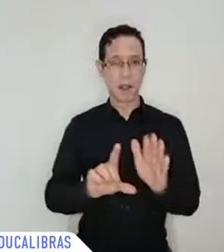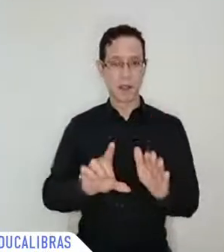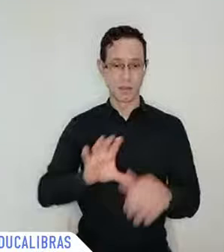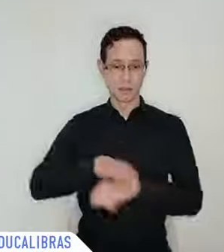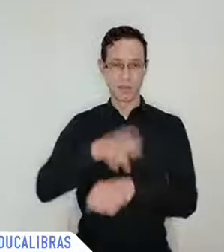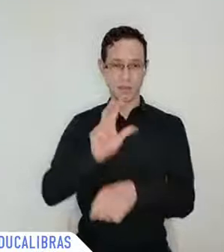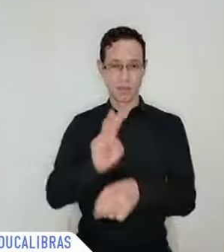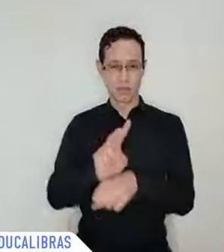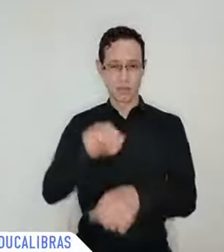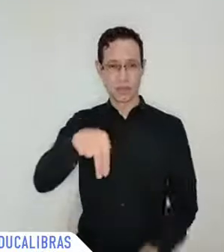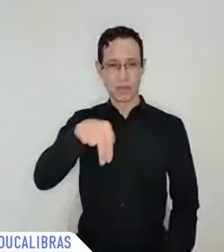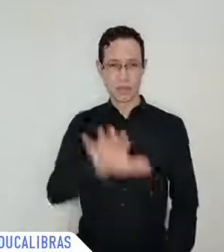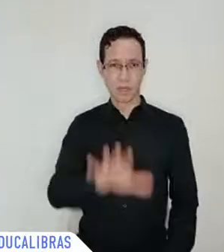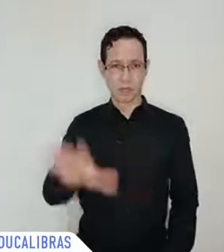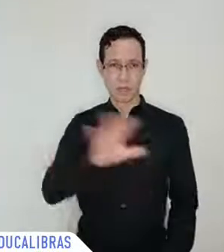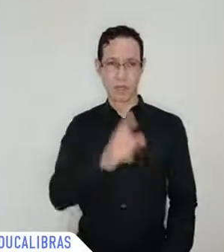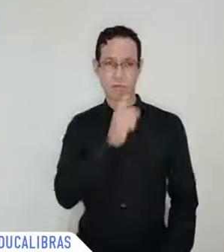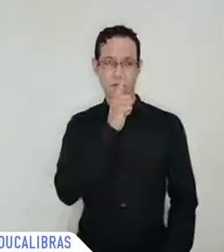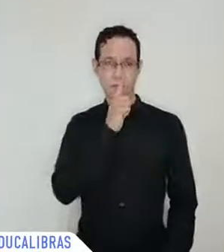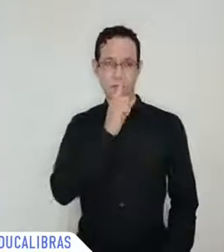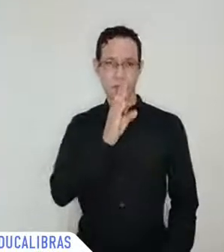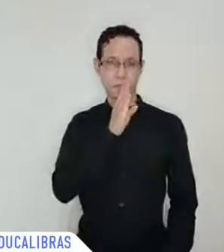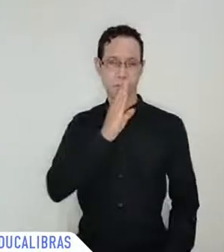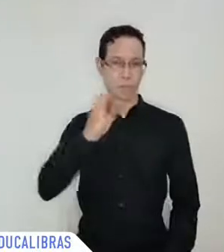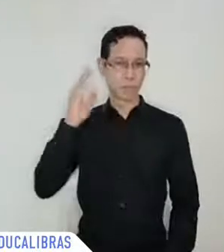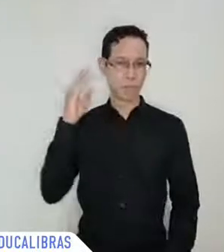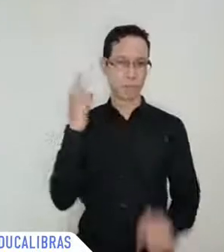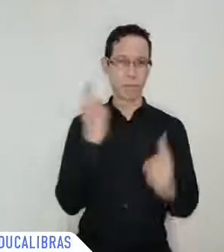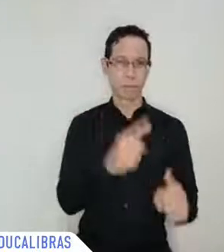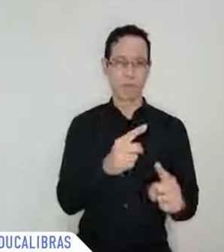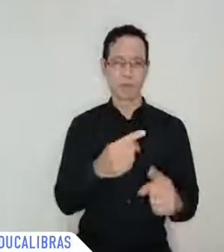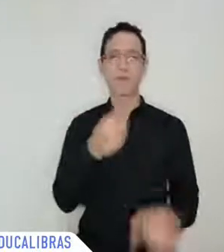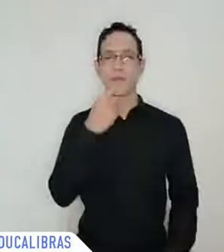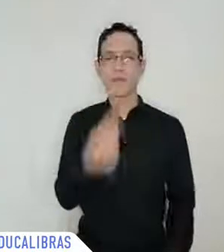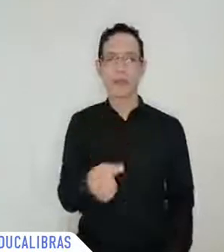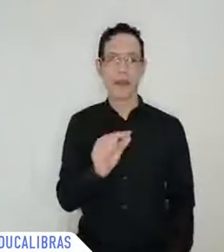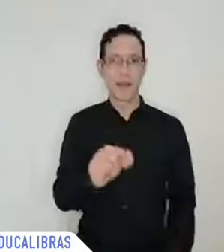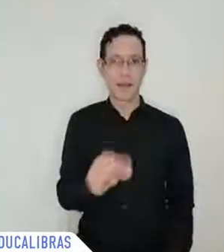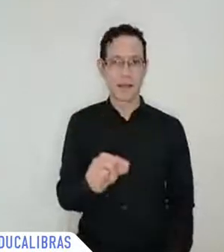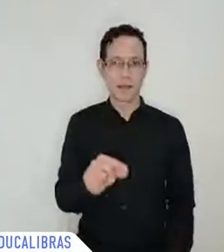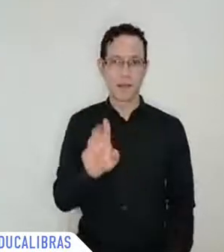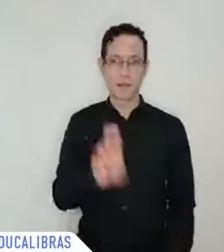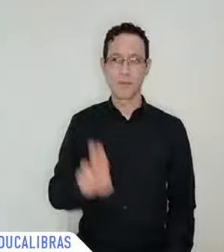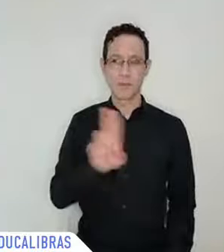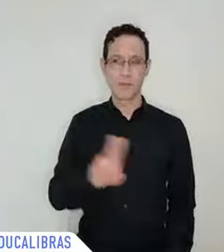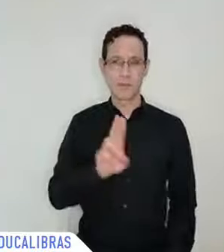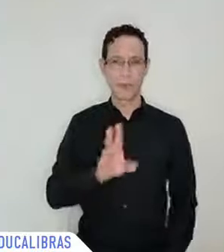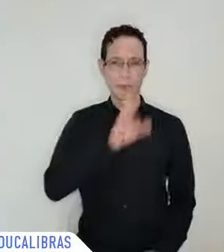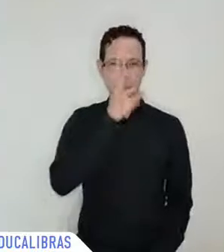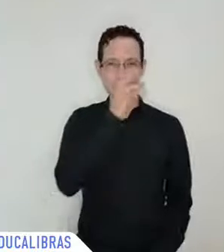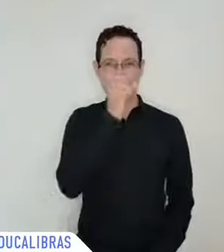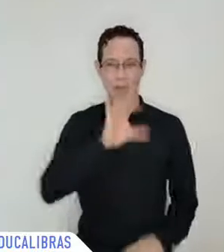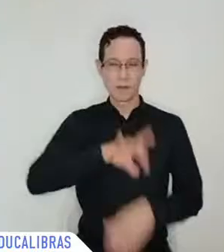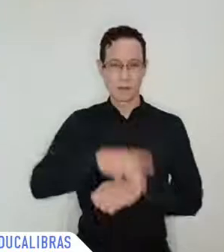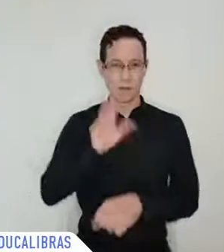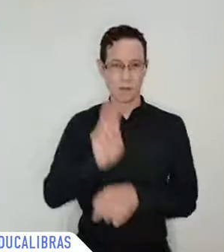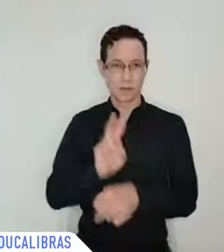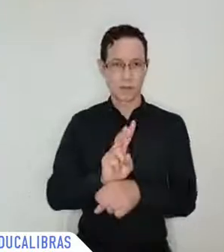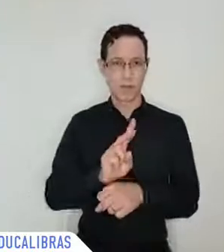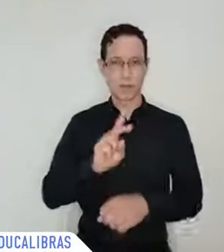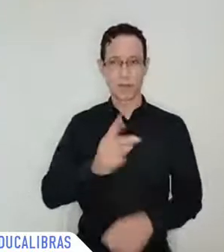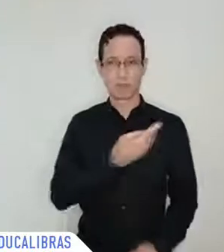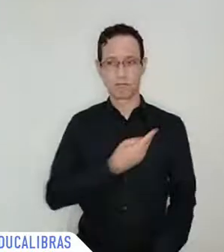Judiciary or legal threats and harassment is frequent as well. And this